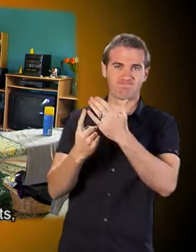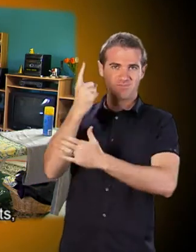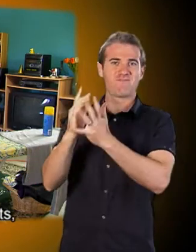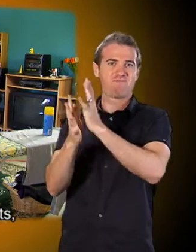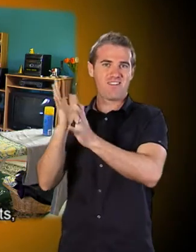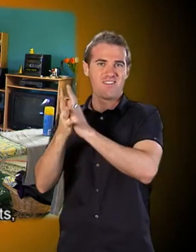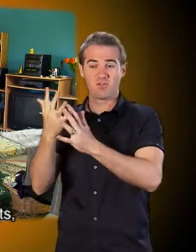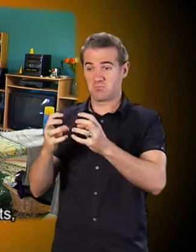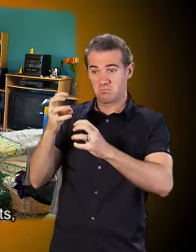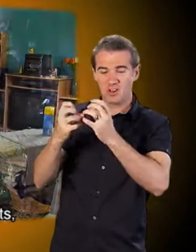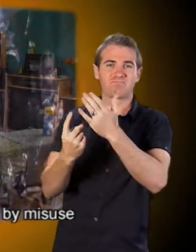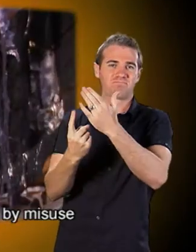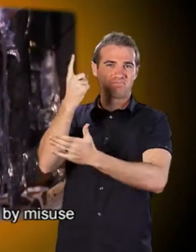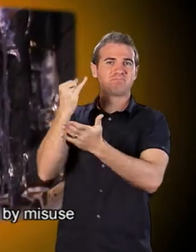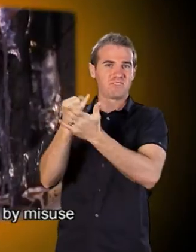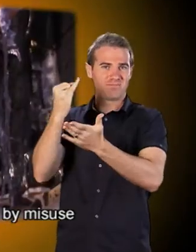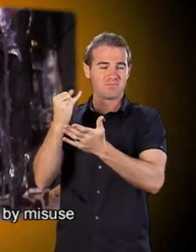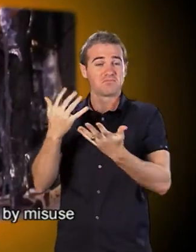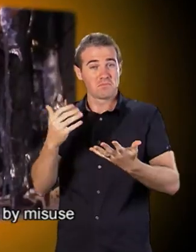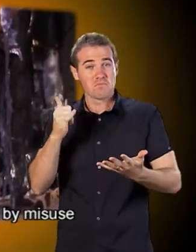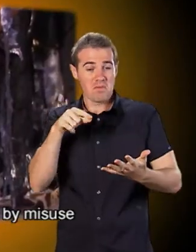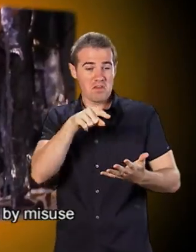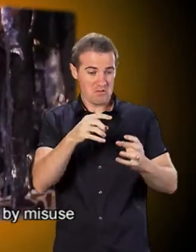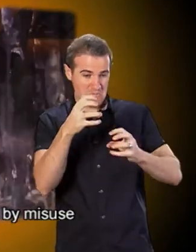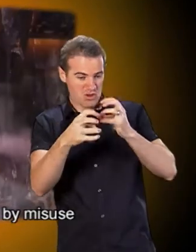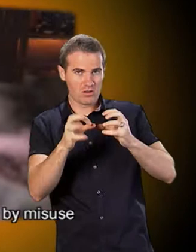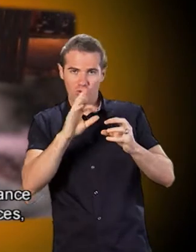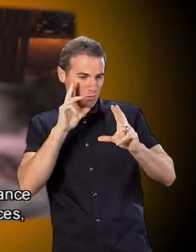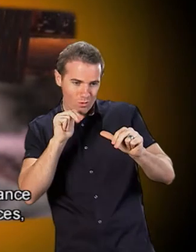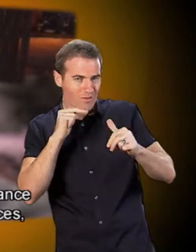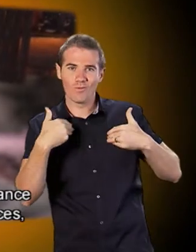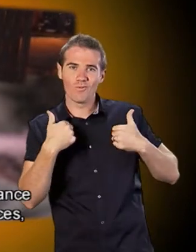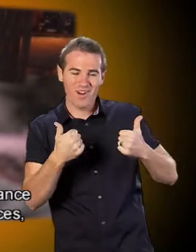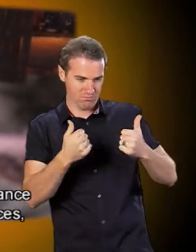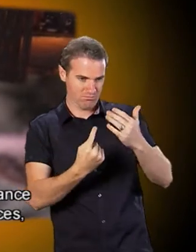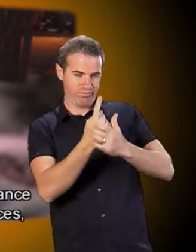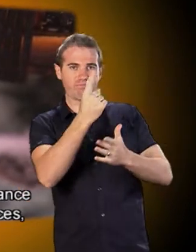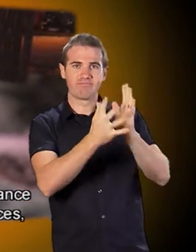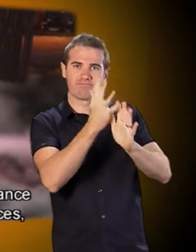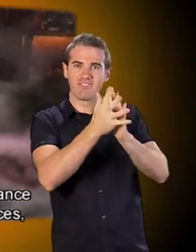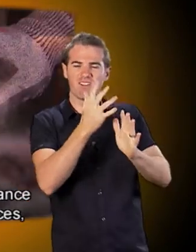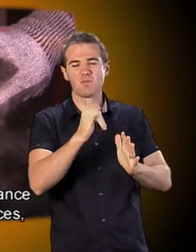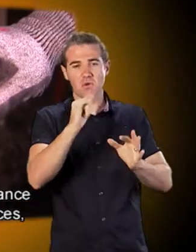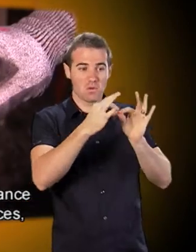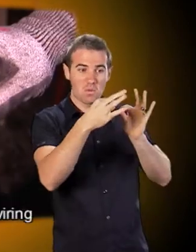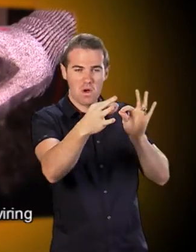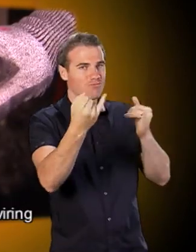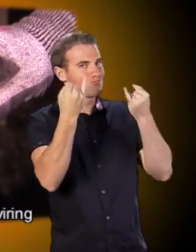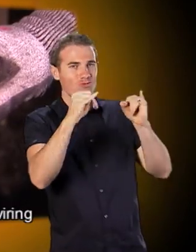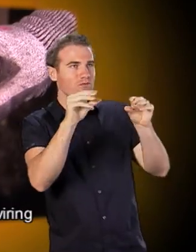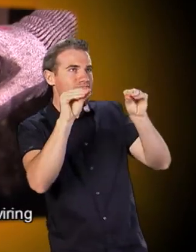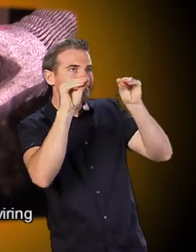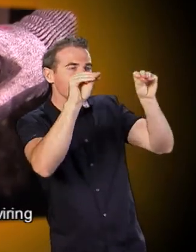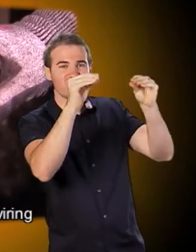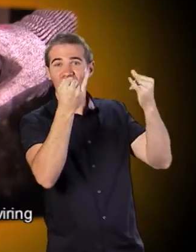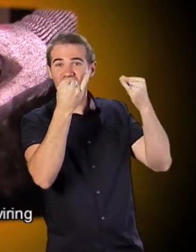or appliance defects, but many more are caused by misuse or improper maintenance of electrical appliances, improperly